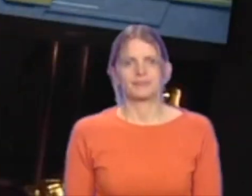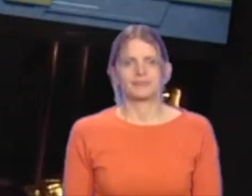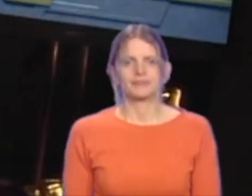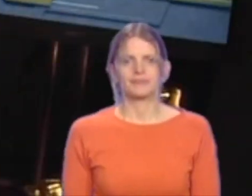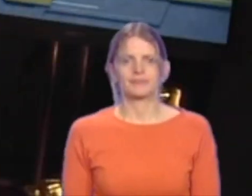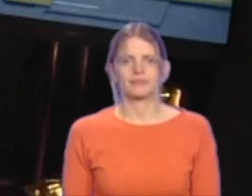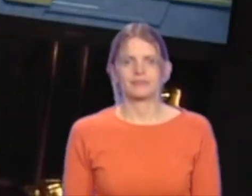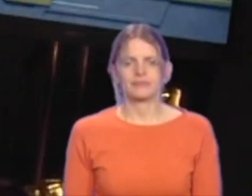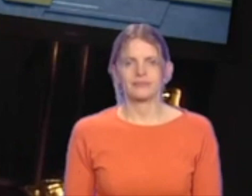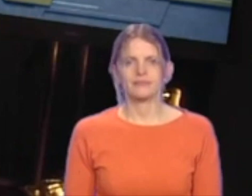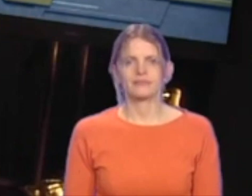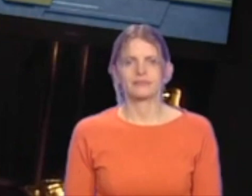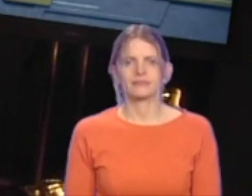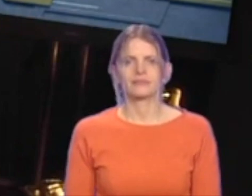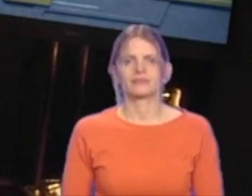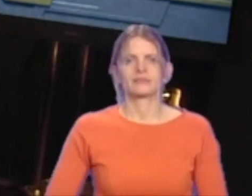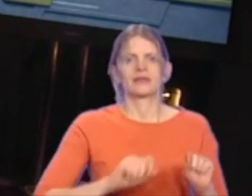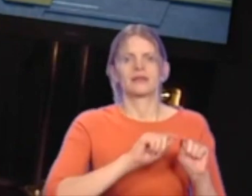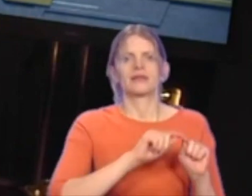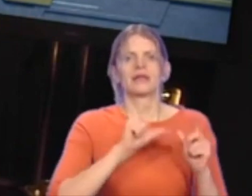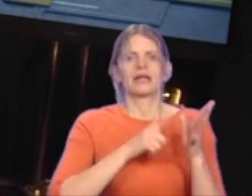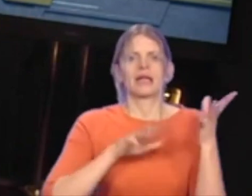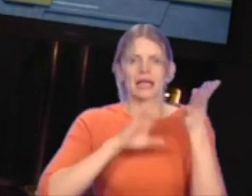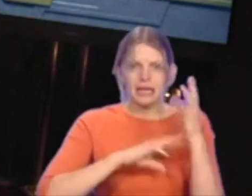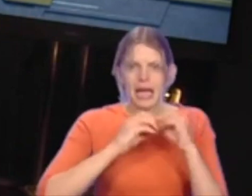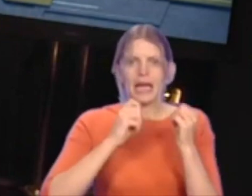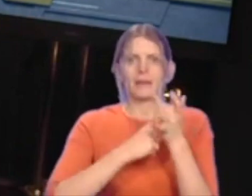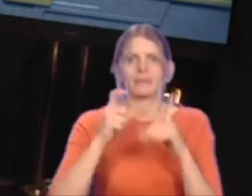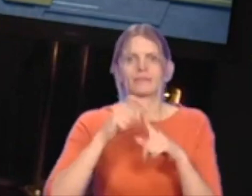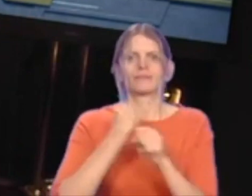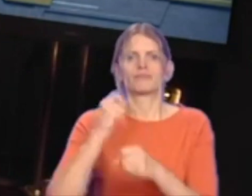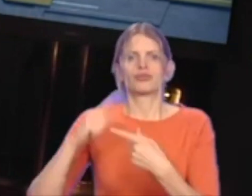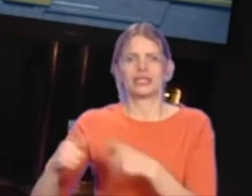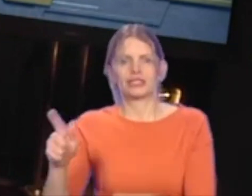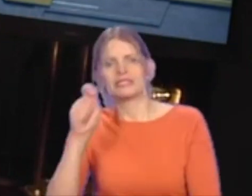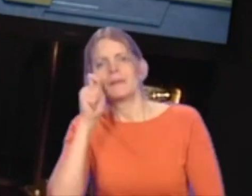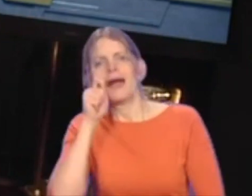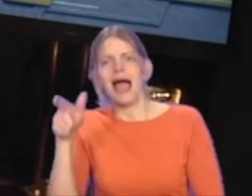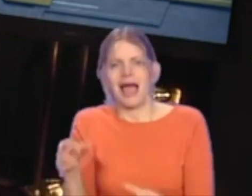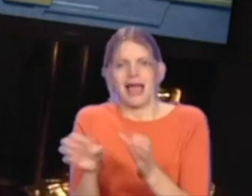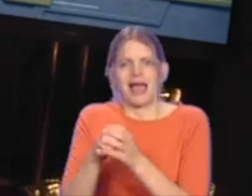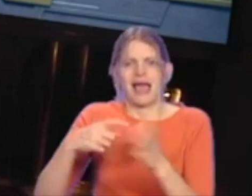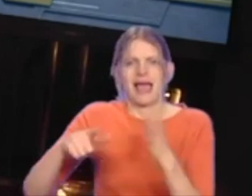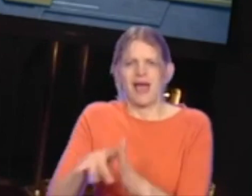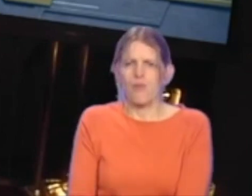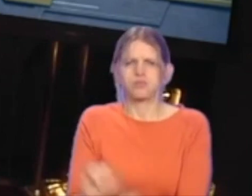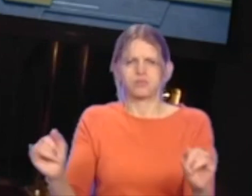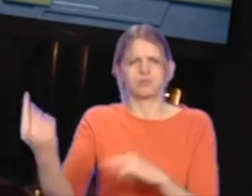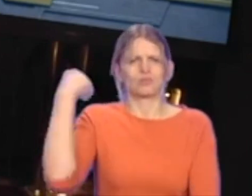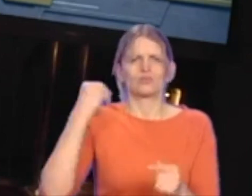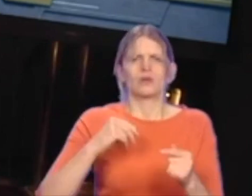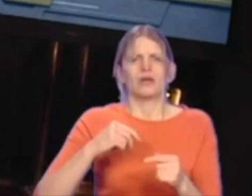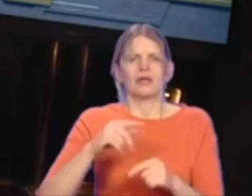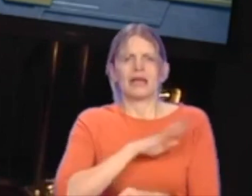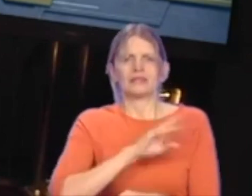The Cambridge spy ring is probably the most notorious spy network in the world. In the 1930s, Kim Philby, Donald MacLean, Guy Burgess